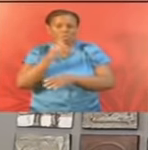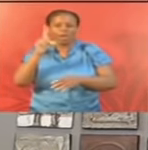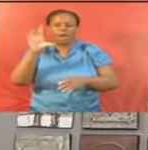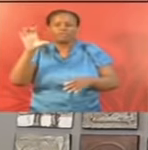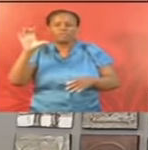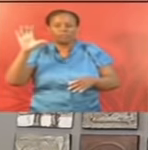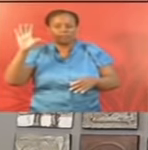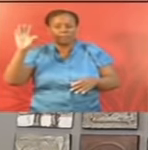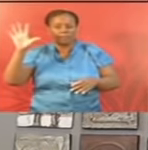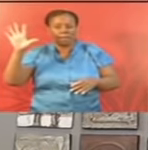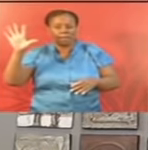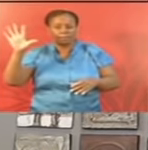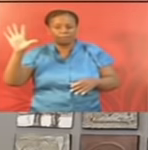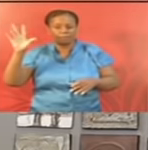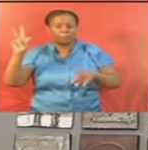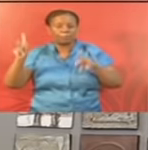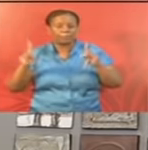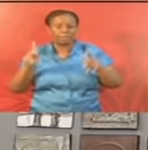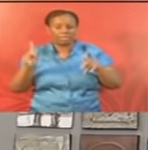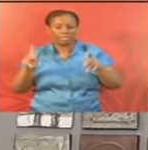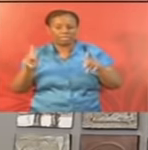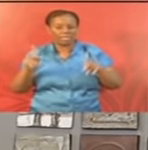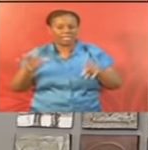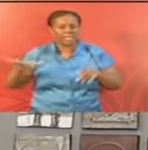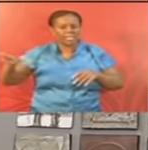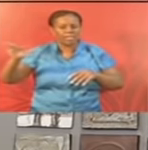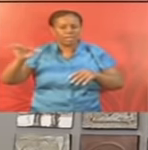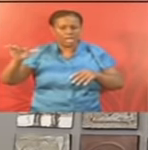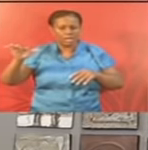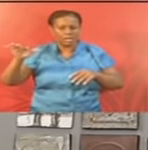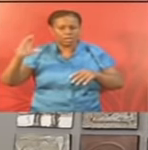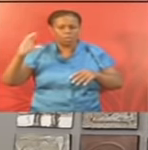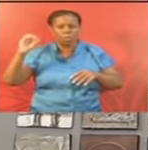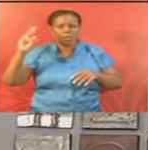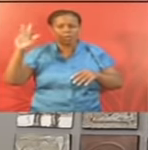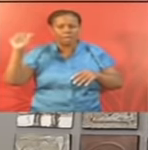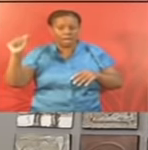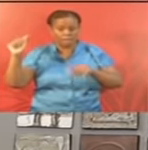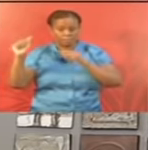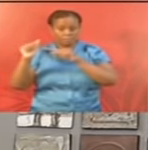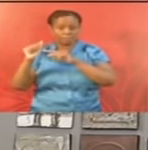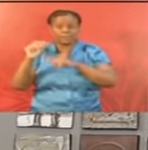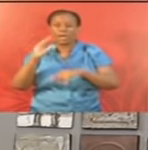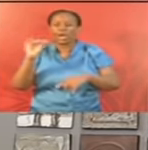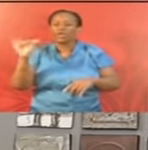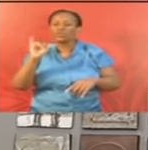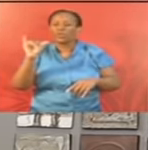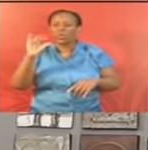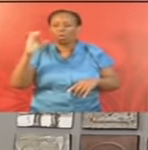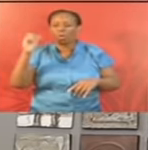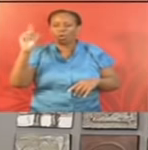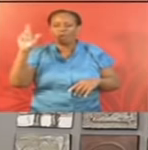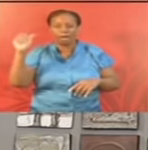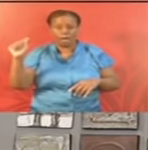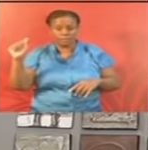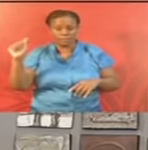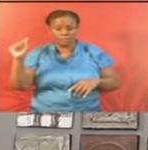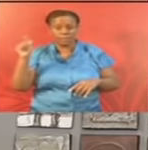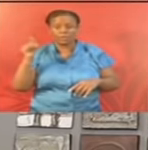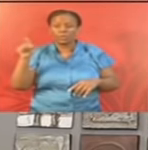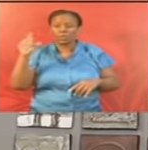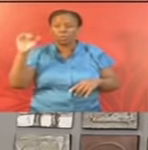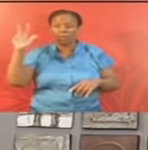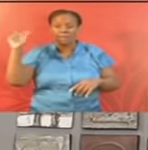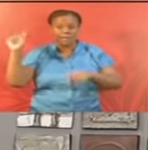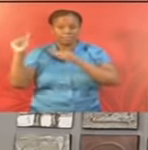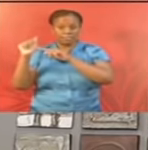individuals spread across the Couva and the Cora facilities. At Couva, there are 77 individuals, 6 of